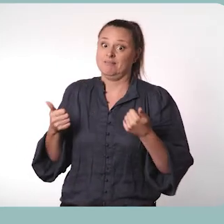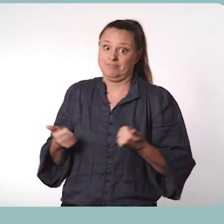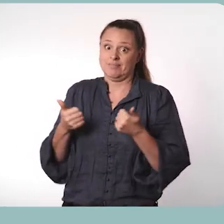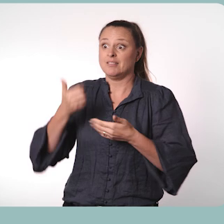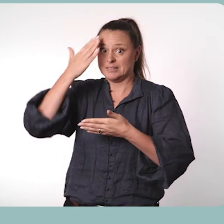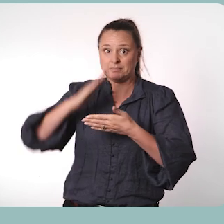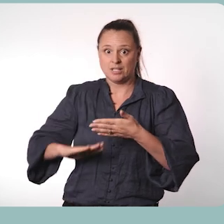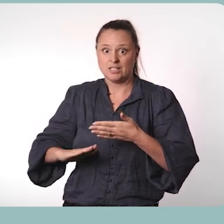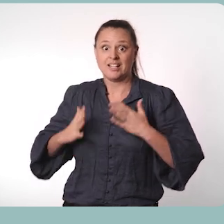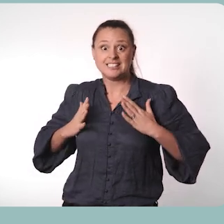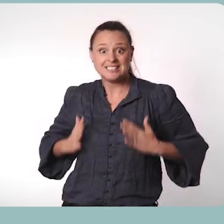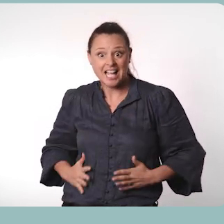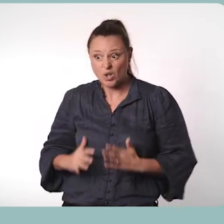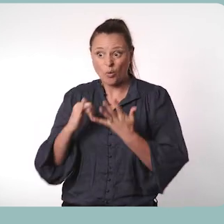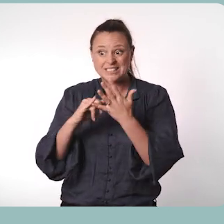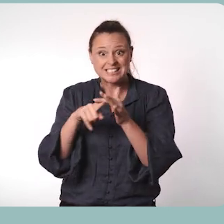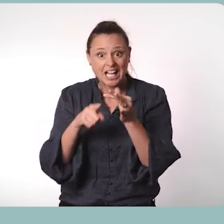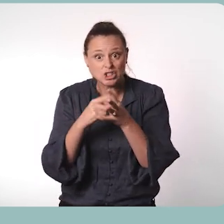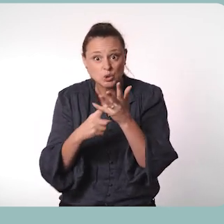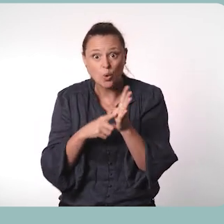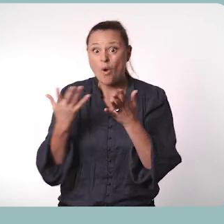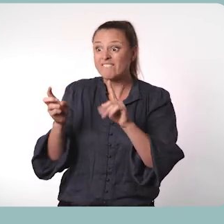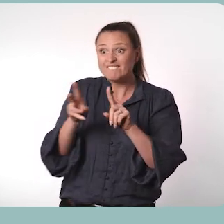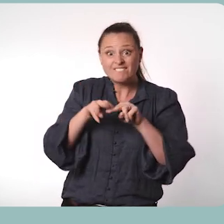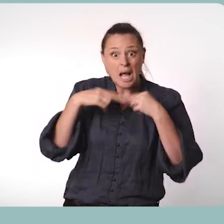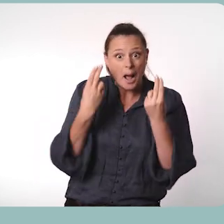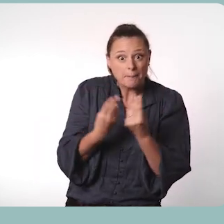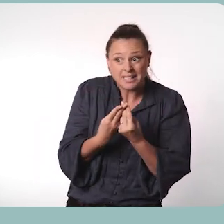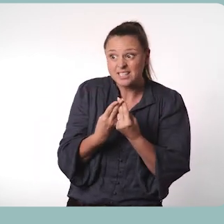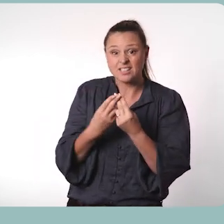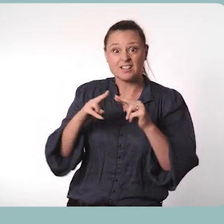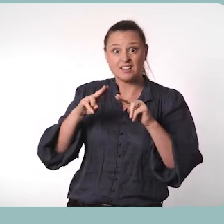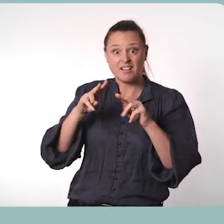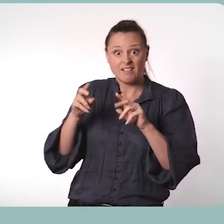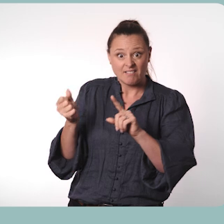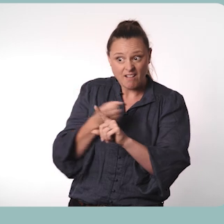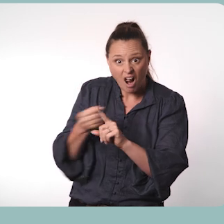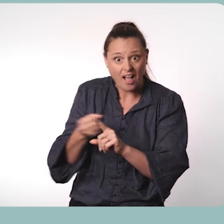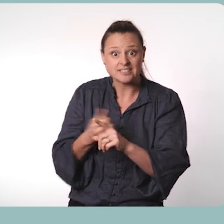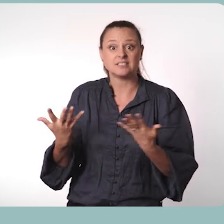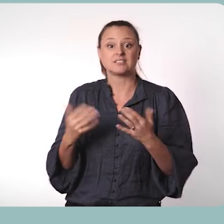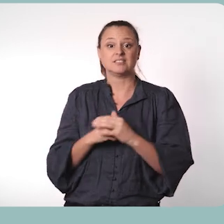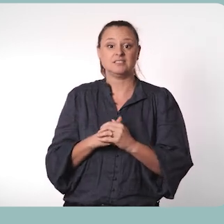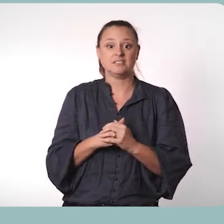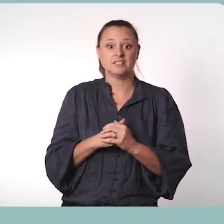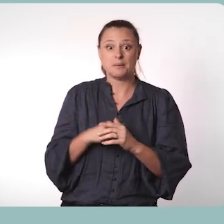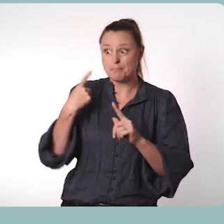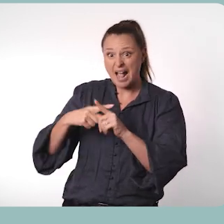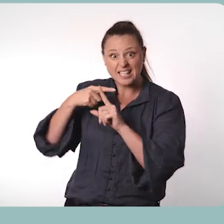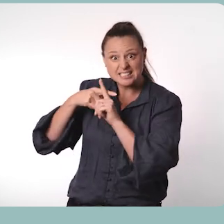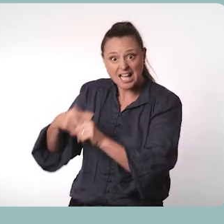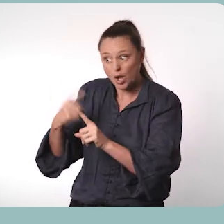violence, family and domestic violence, intimate partner violence, disability hate crimes,